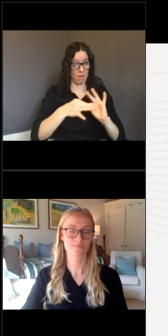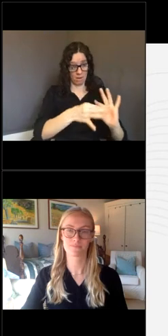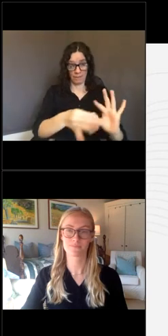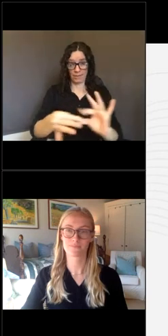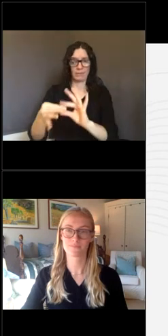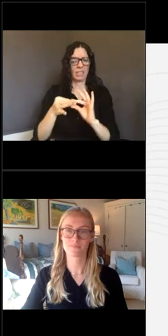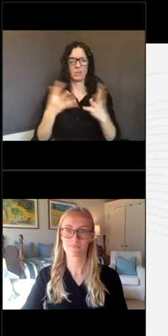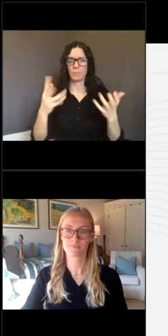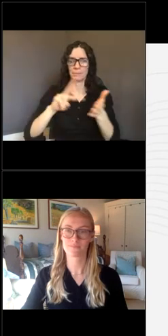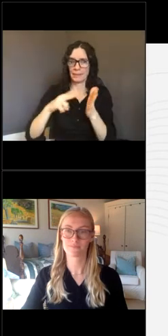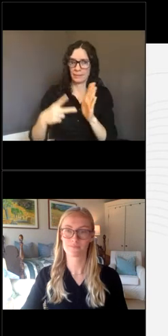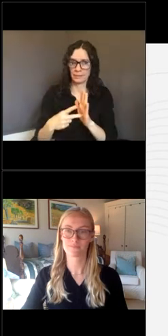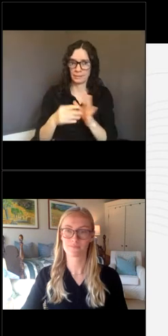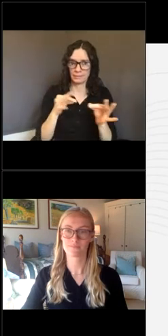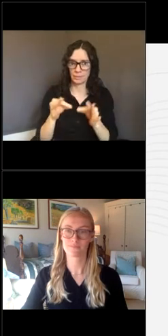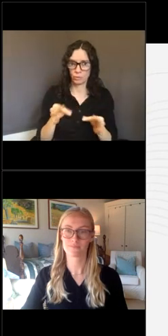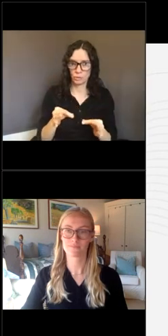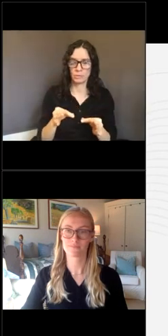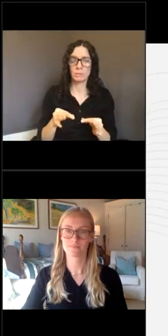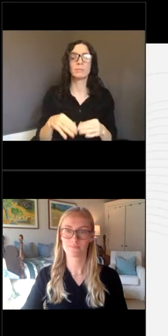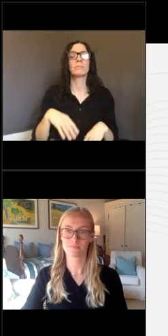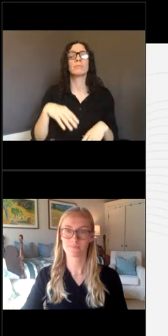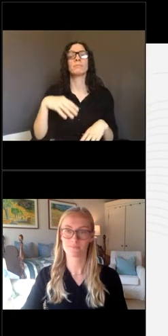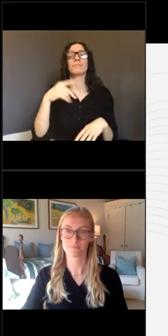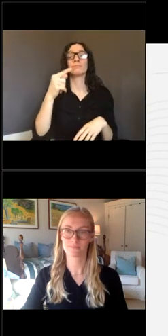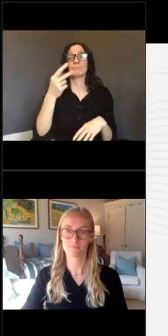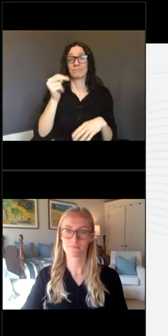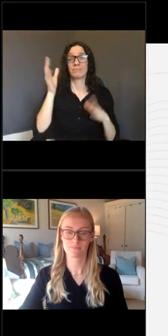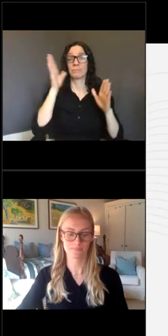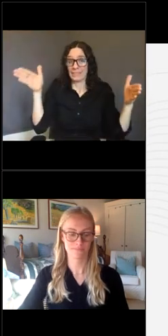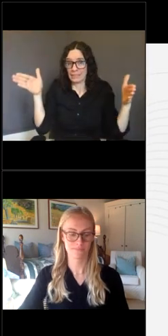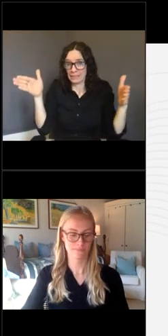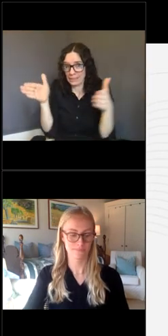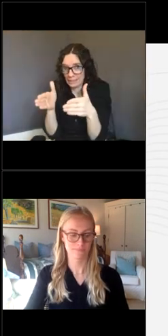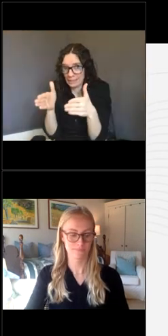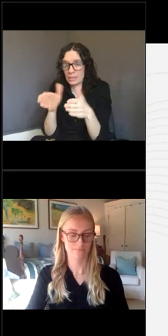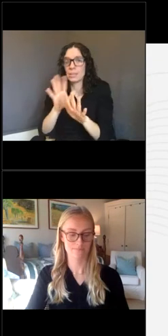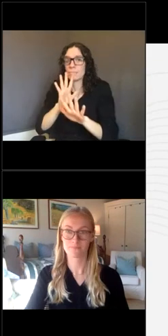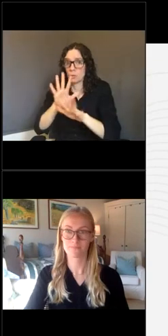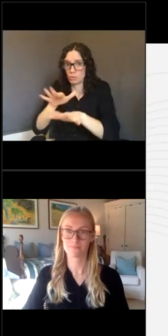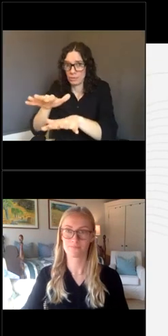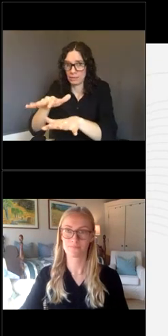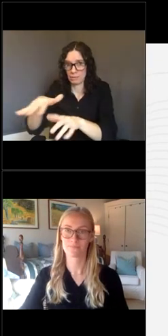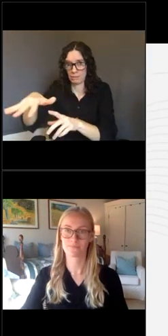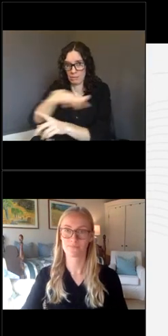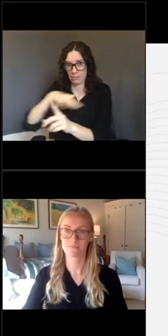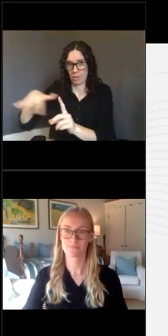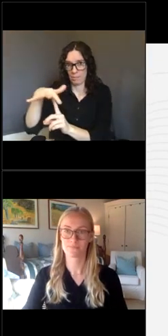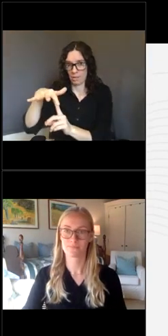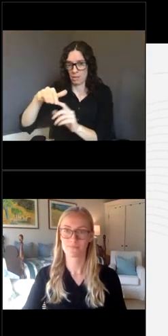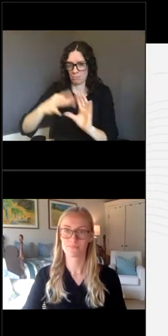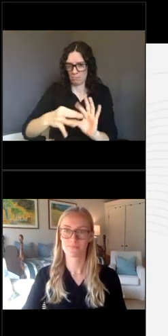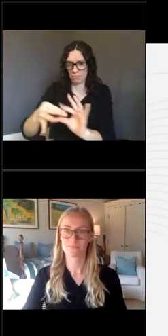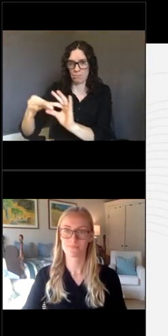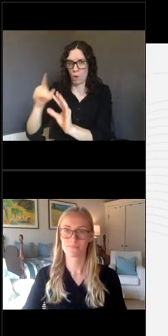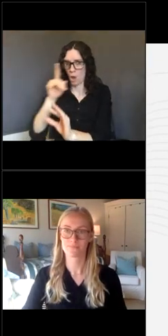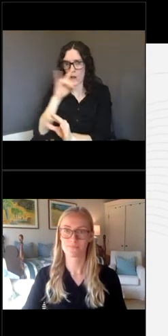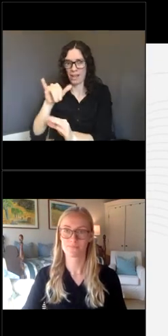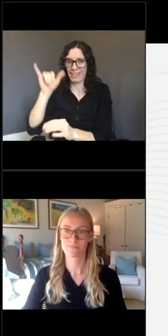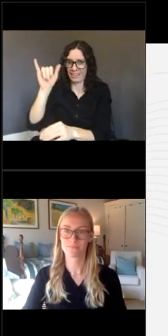move to the marine environment and marine connectivity. We